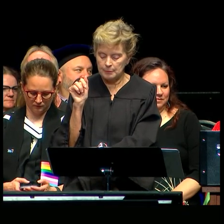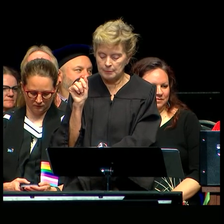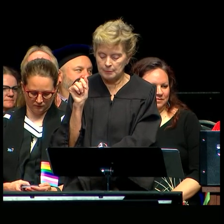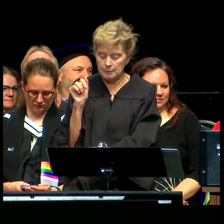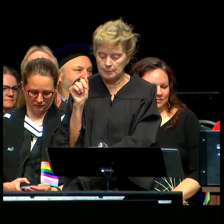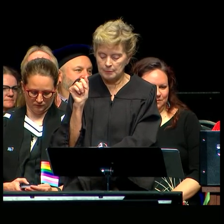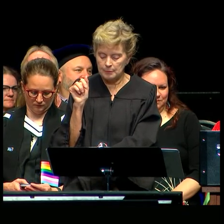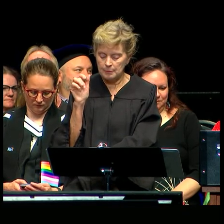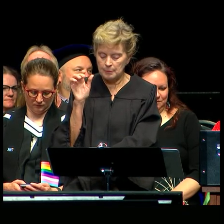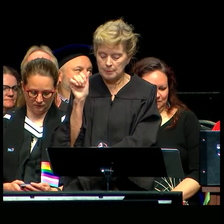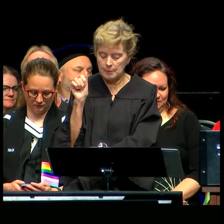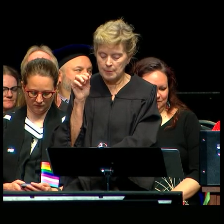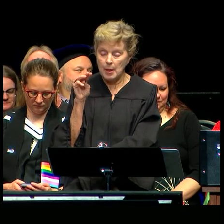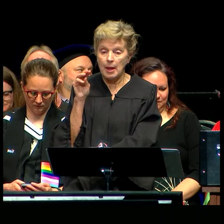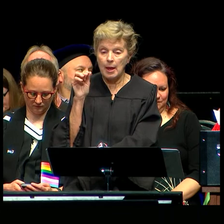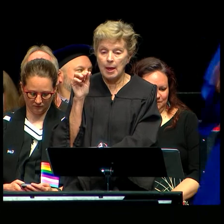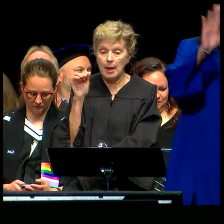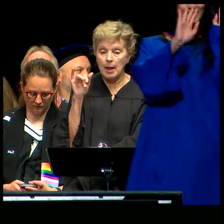Ayman Salim.